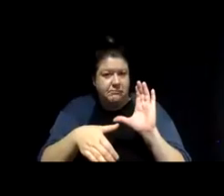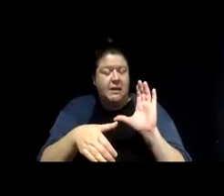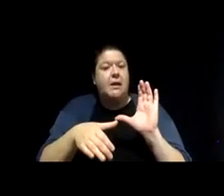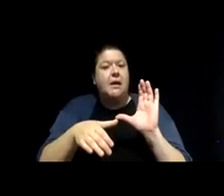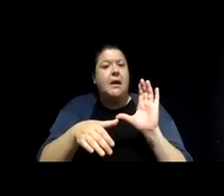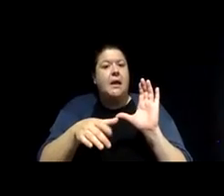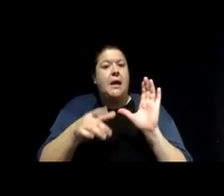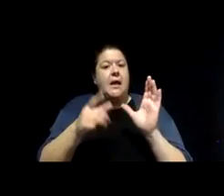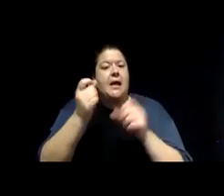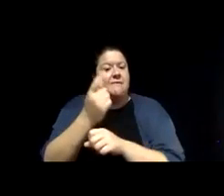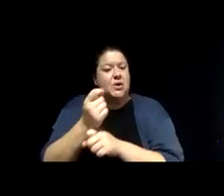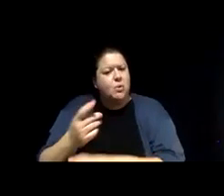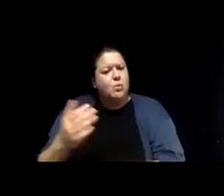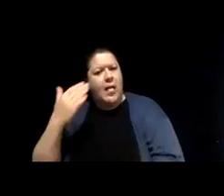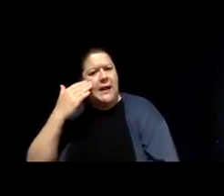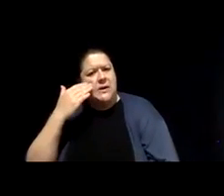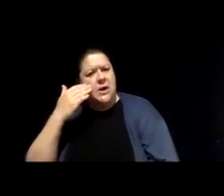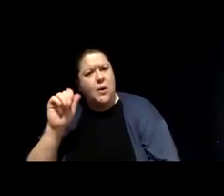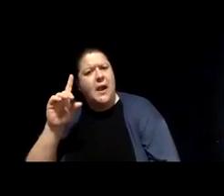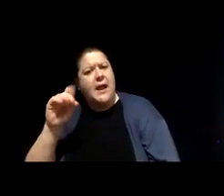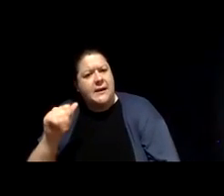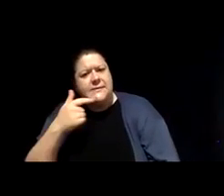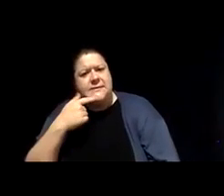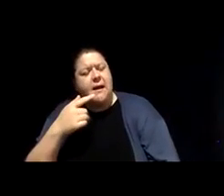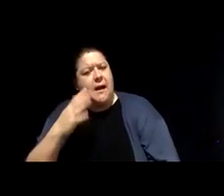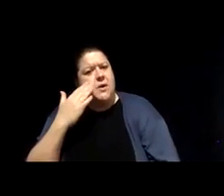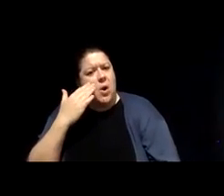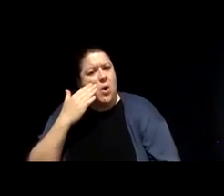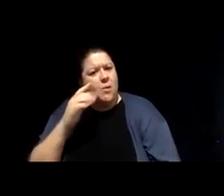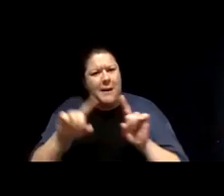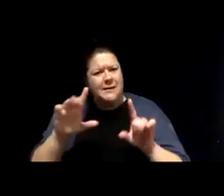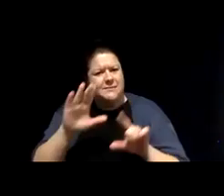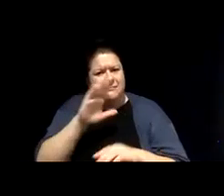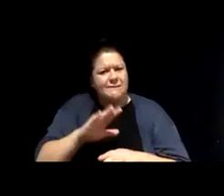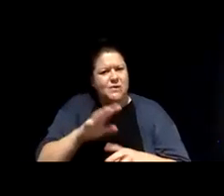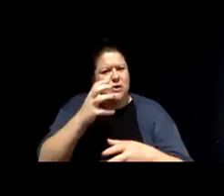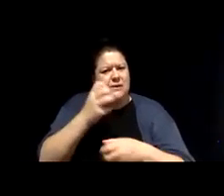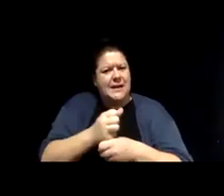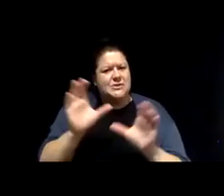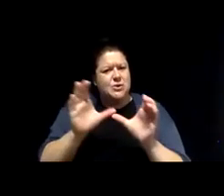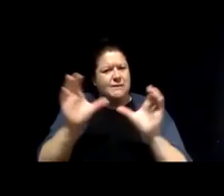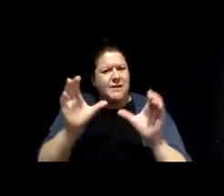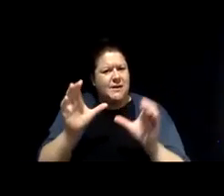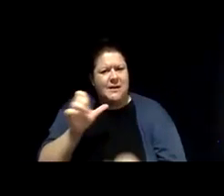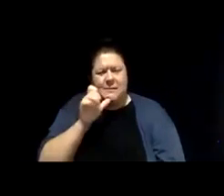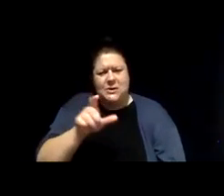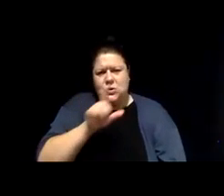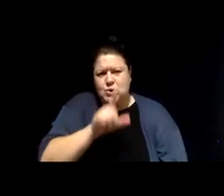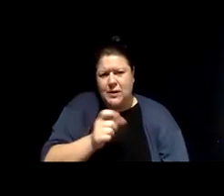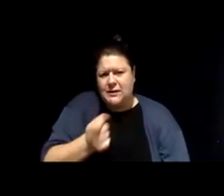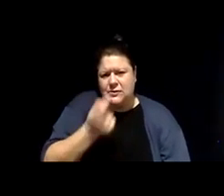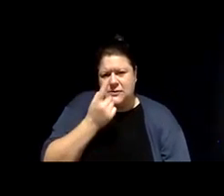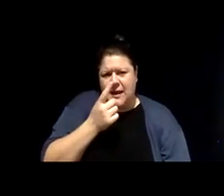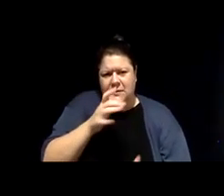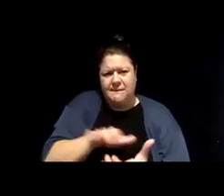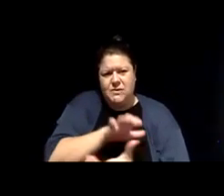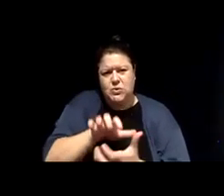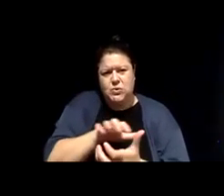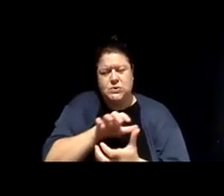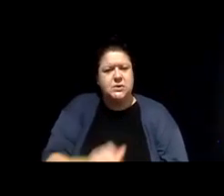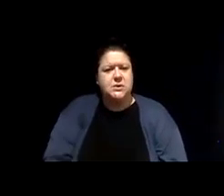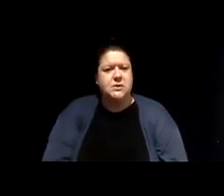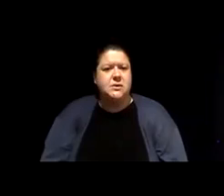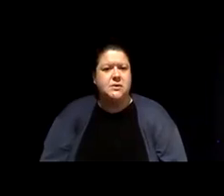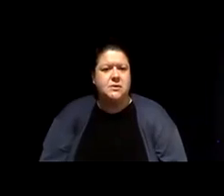know, but I know I've done it every year, but I never get a certificate, so I don't get it. I'm like a little confused over that. Sorry. I